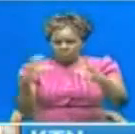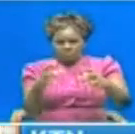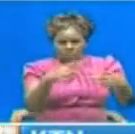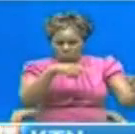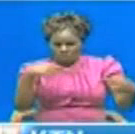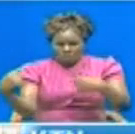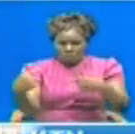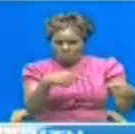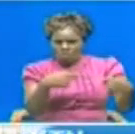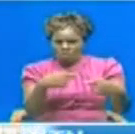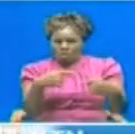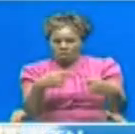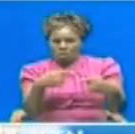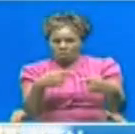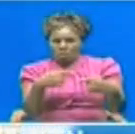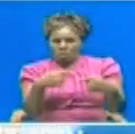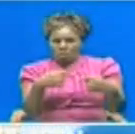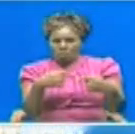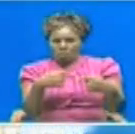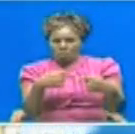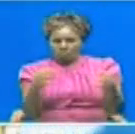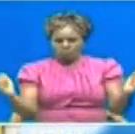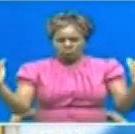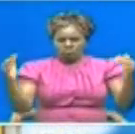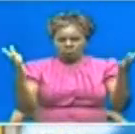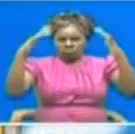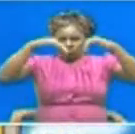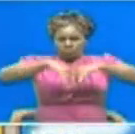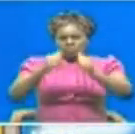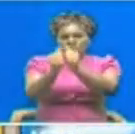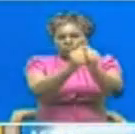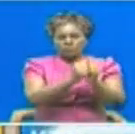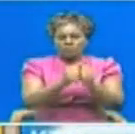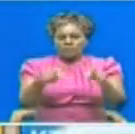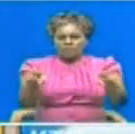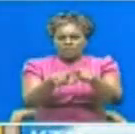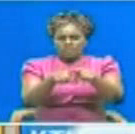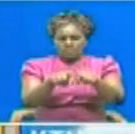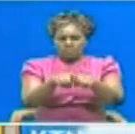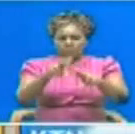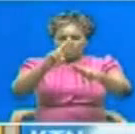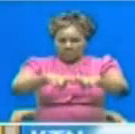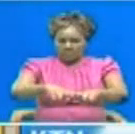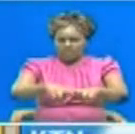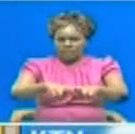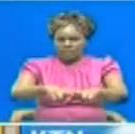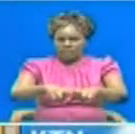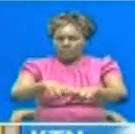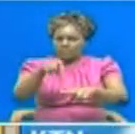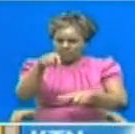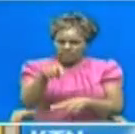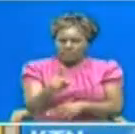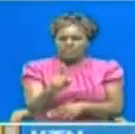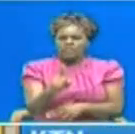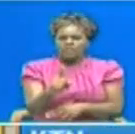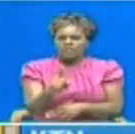dispute come together on a common table. And that is partly what